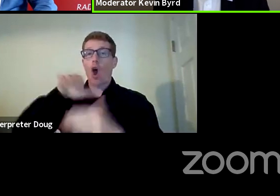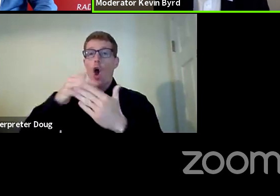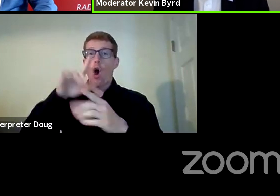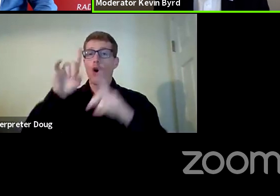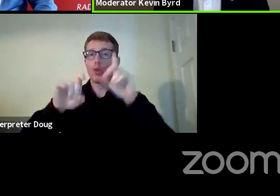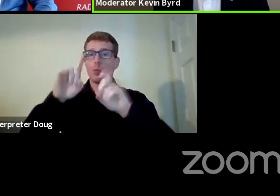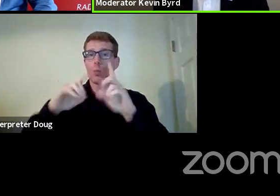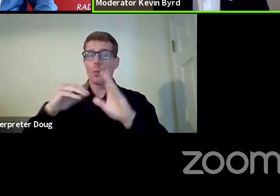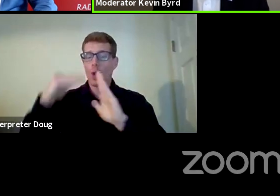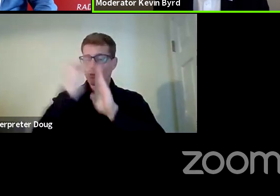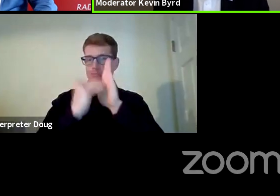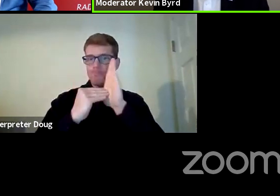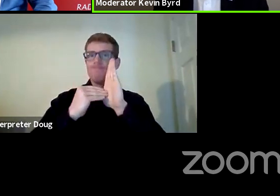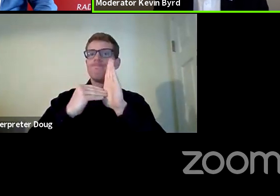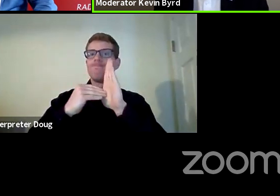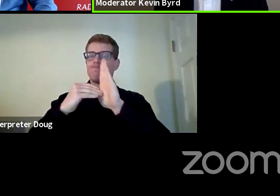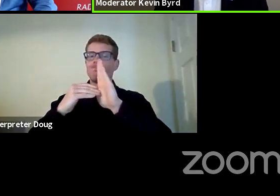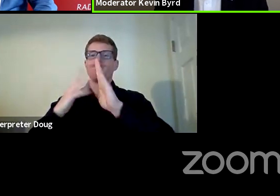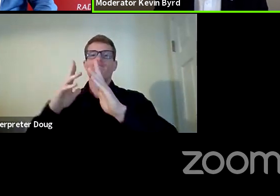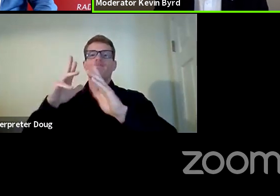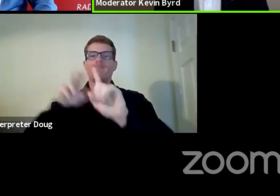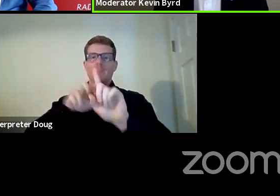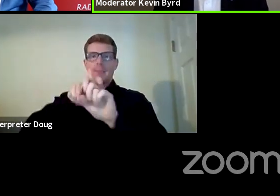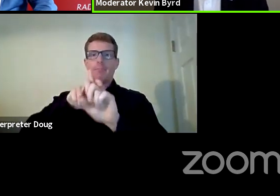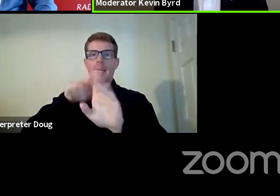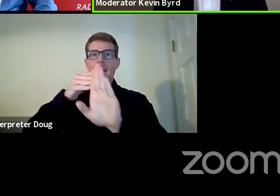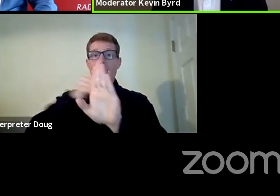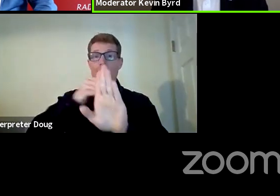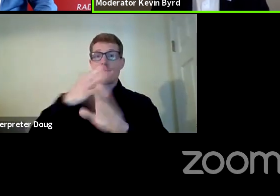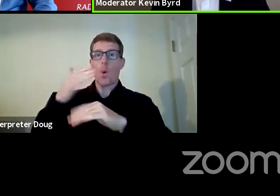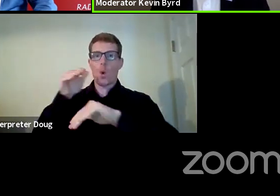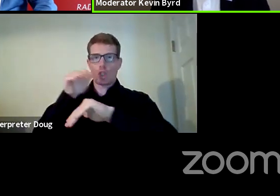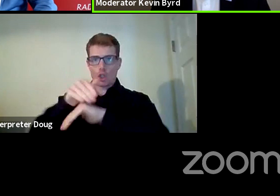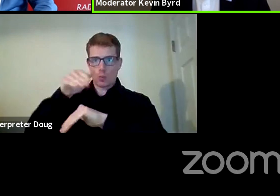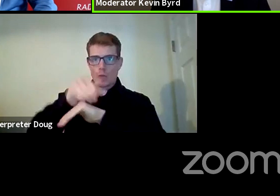hall. For more information about this series, you can visit